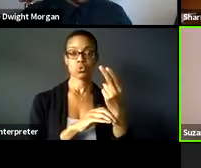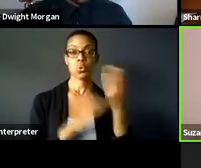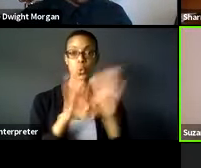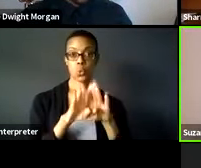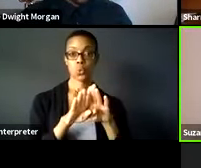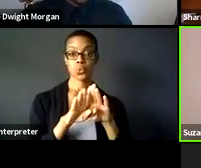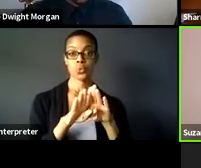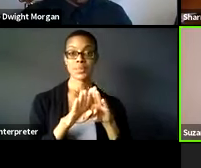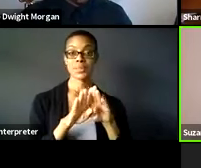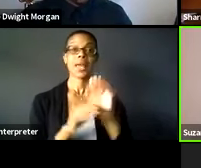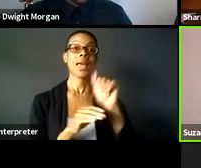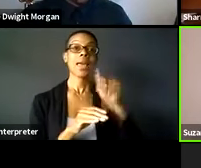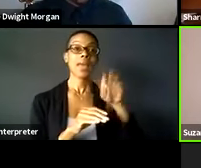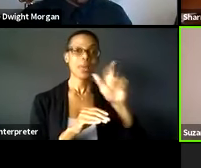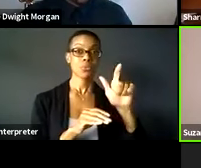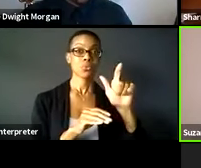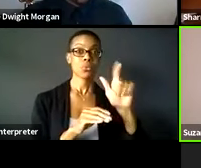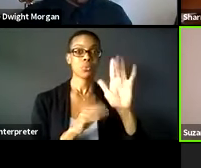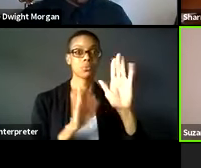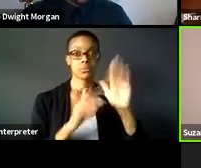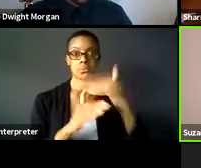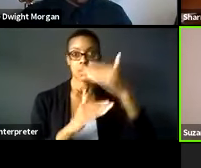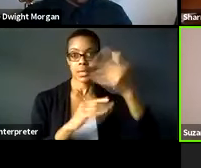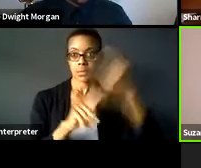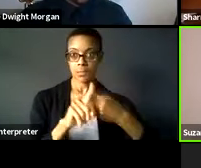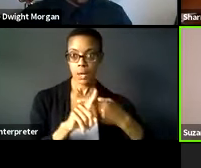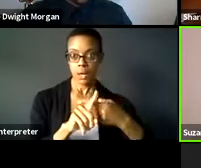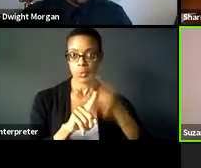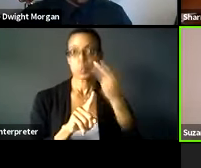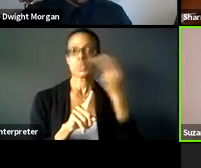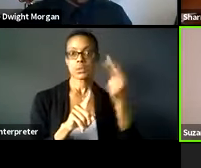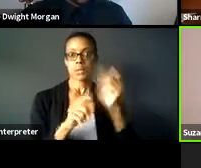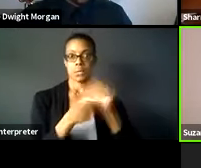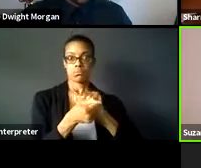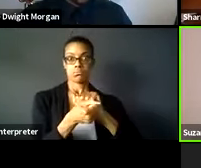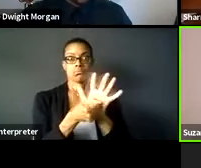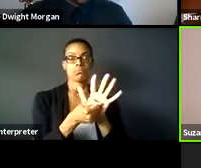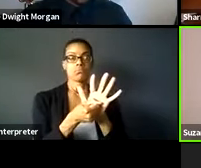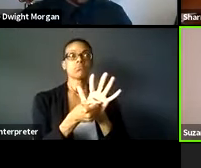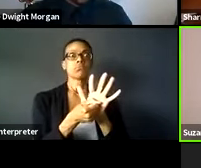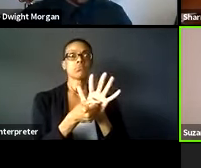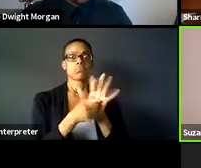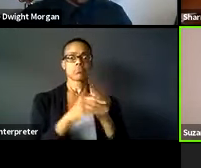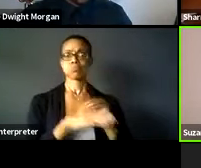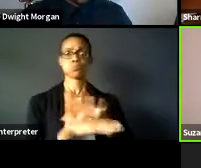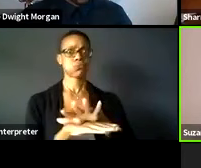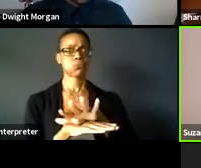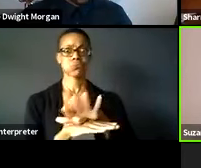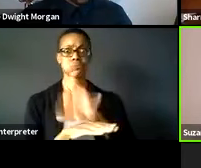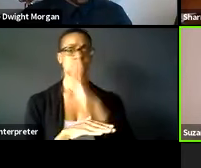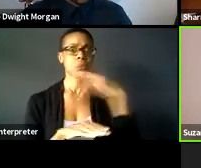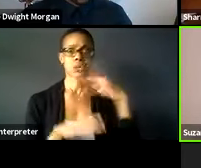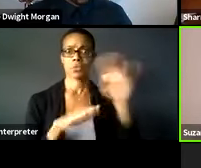month after we closed our doors, we could see that COVID was really truly affecting the restaurant industry.